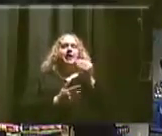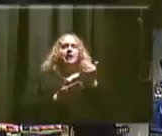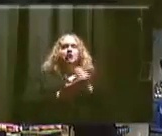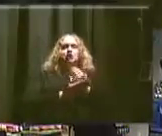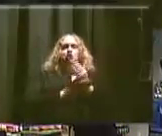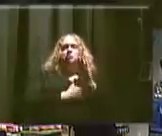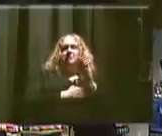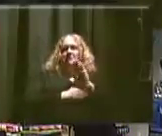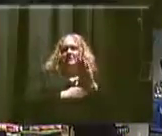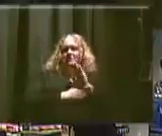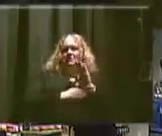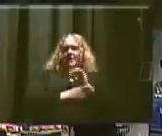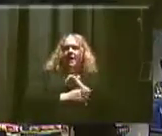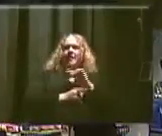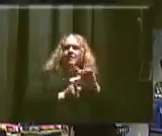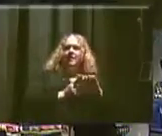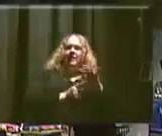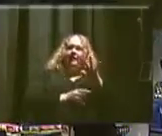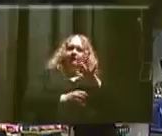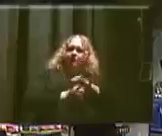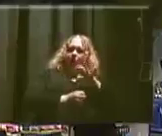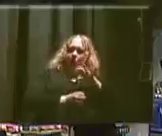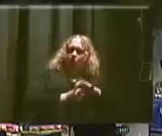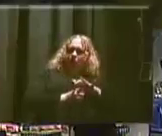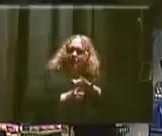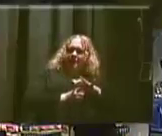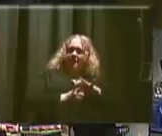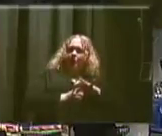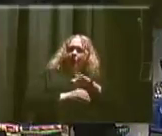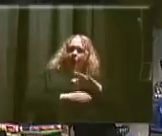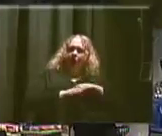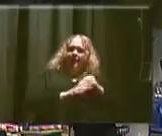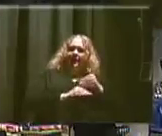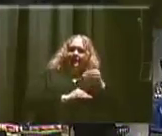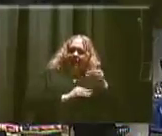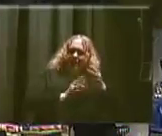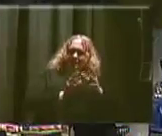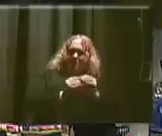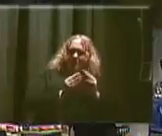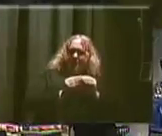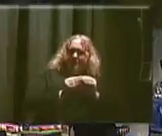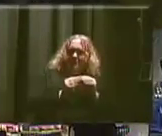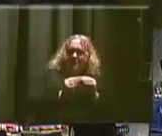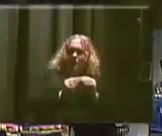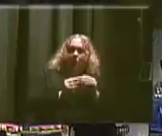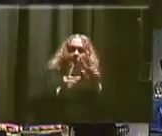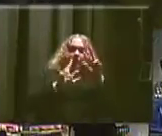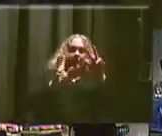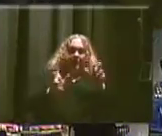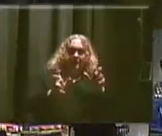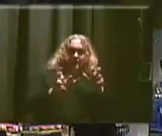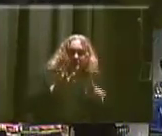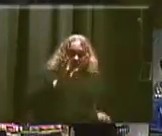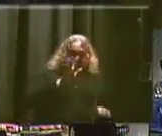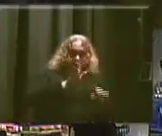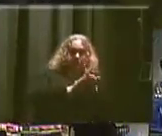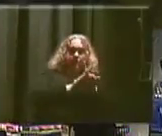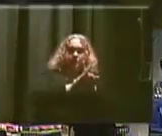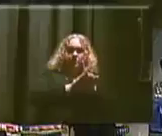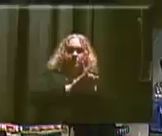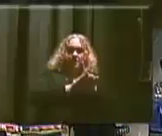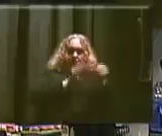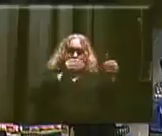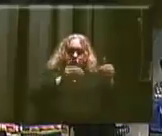next meeting. So you could have topics come up and be introduced, and then they come for